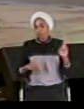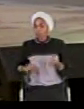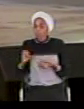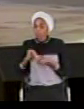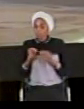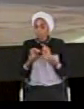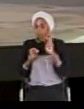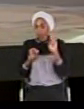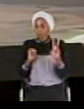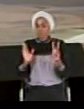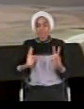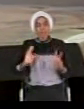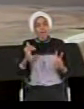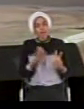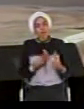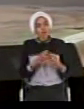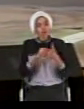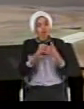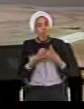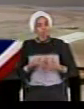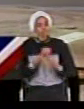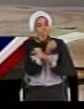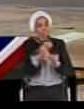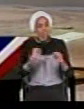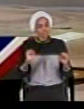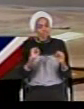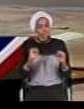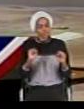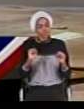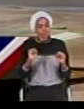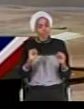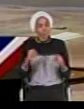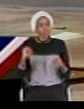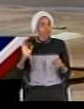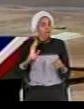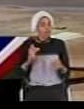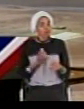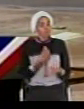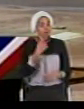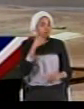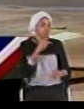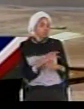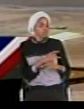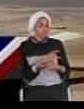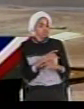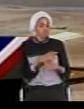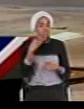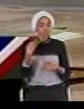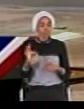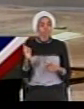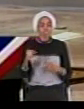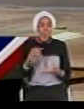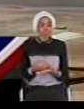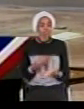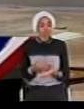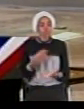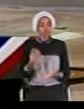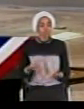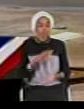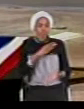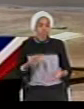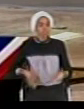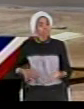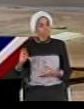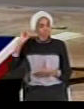two, our conservation of the gospel of Christ. The grace has come to